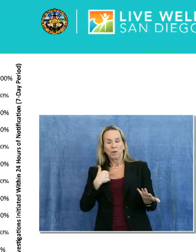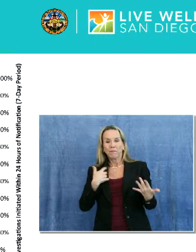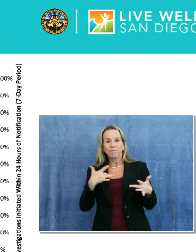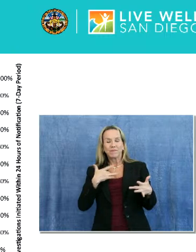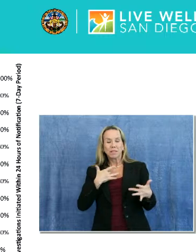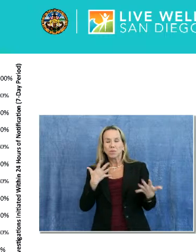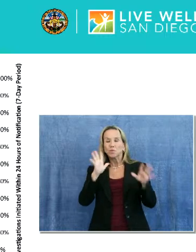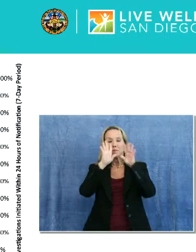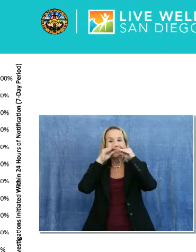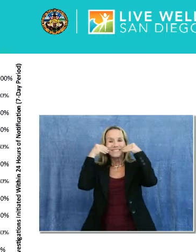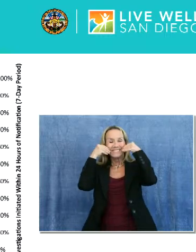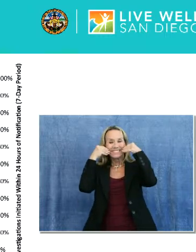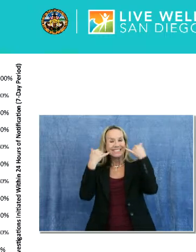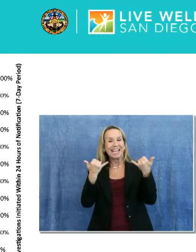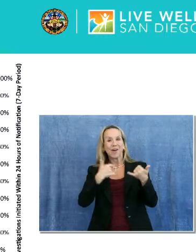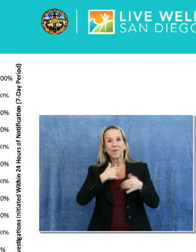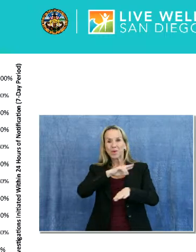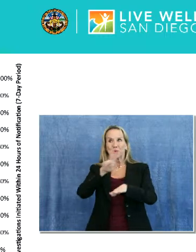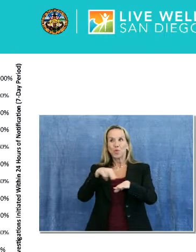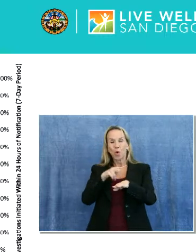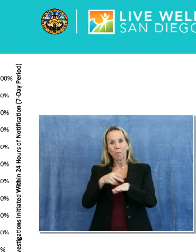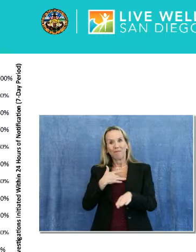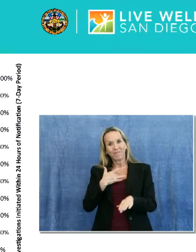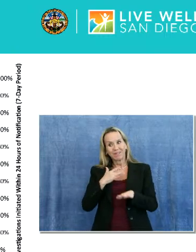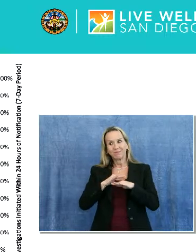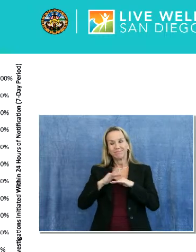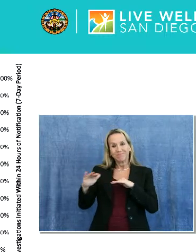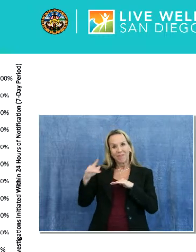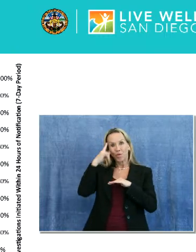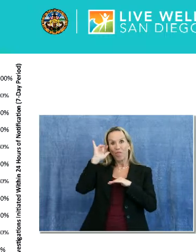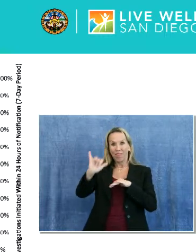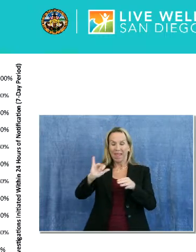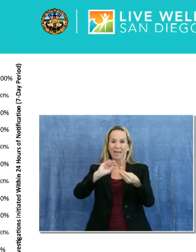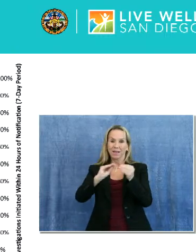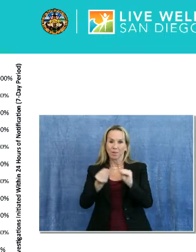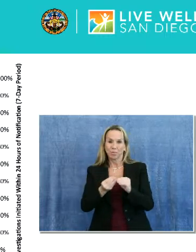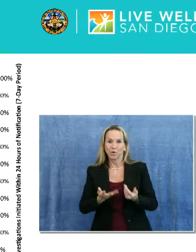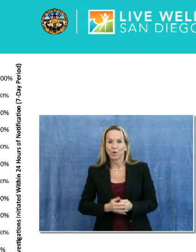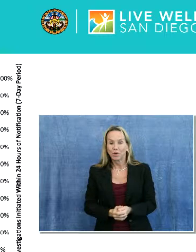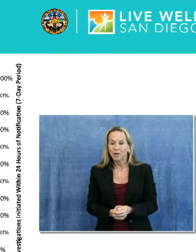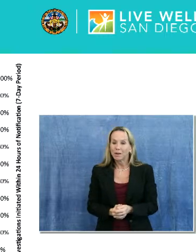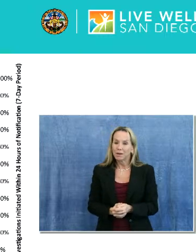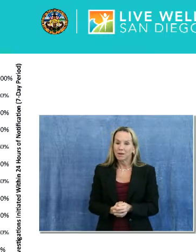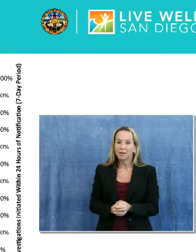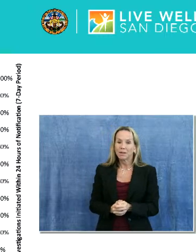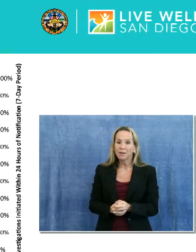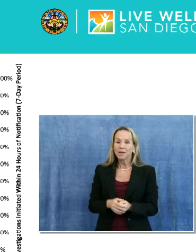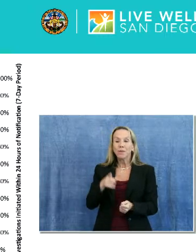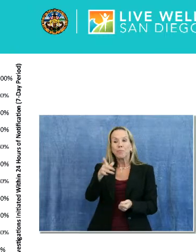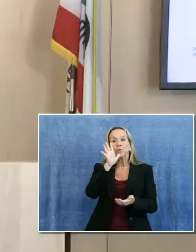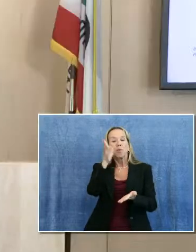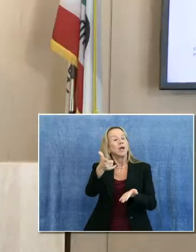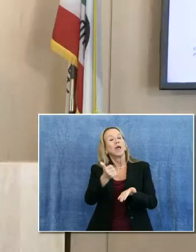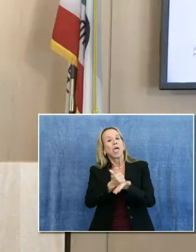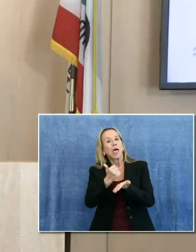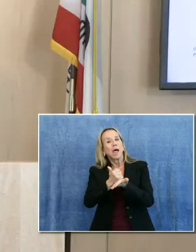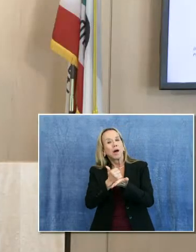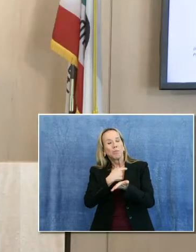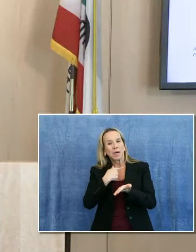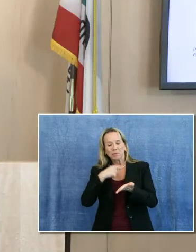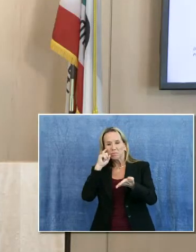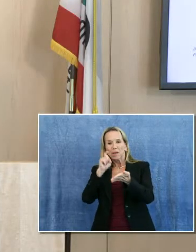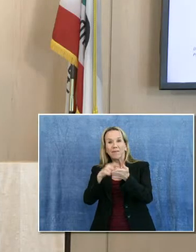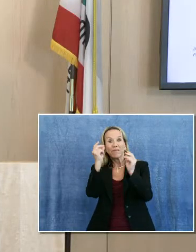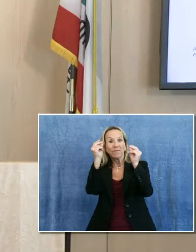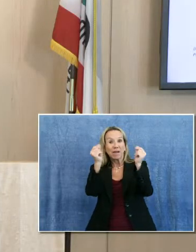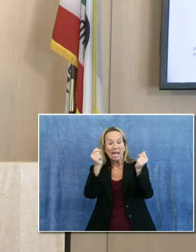happy that we have resumed normalization of this particular metric. This helps to